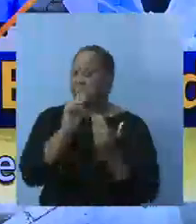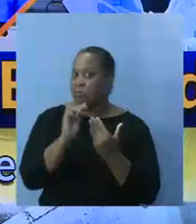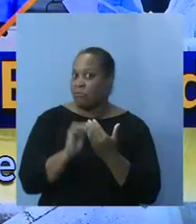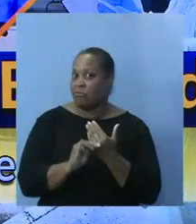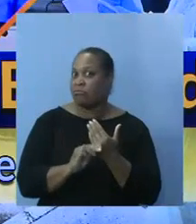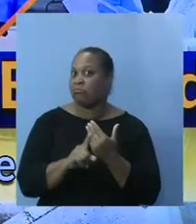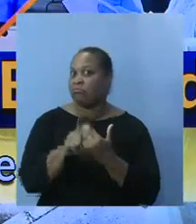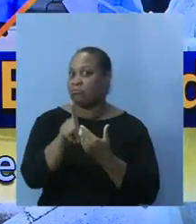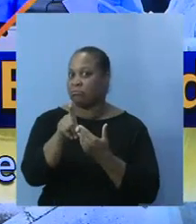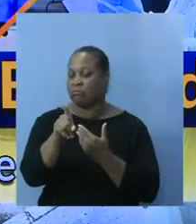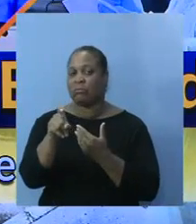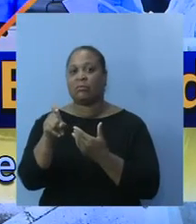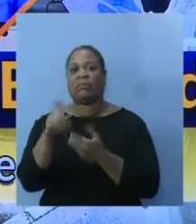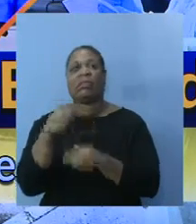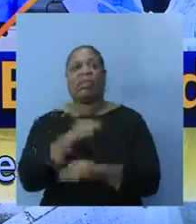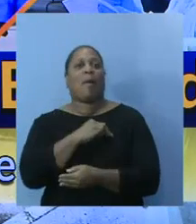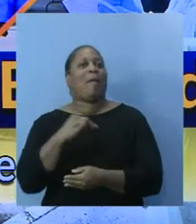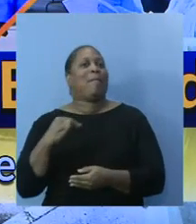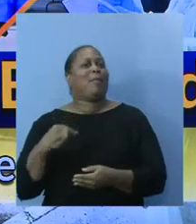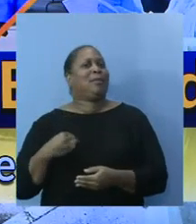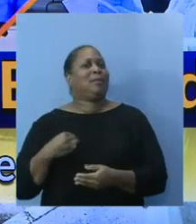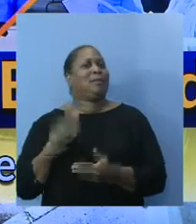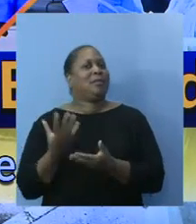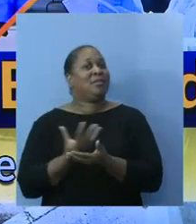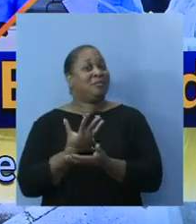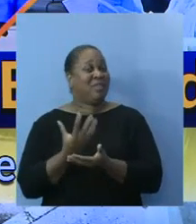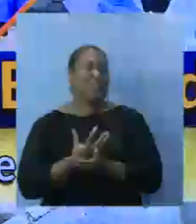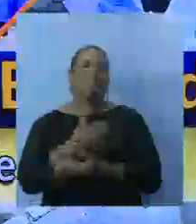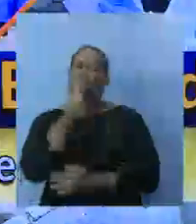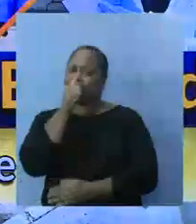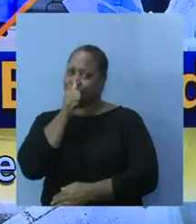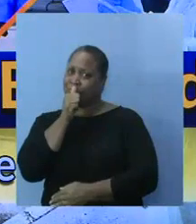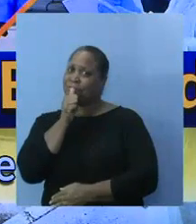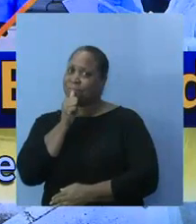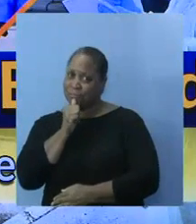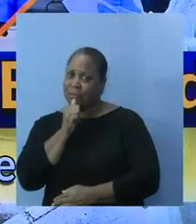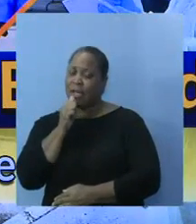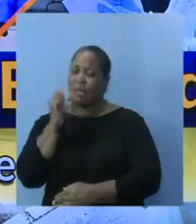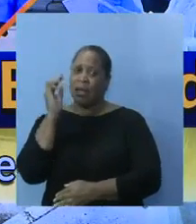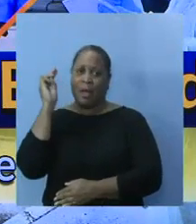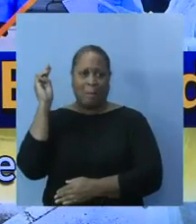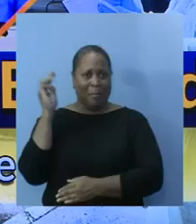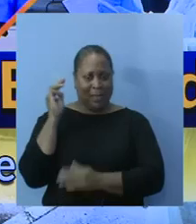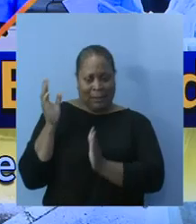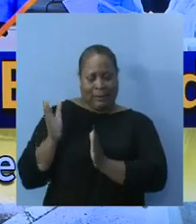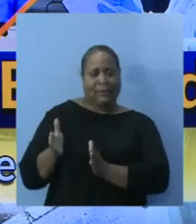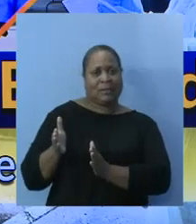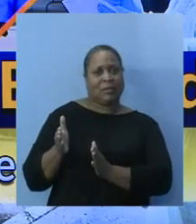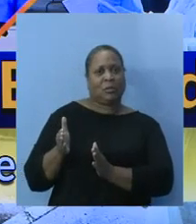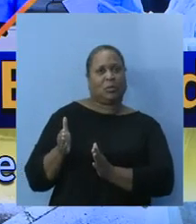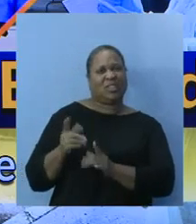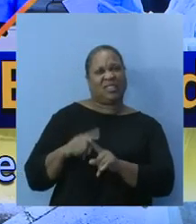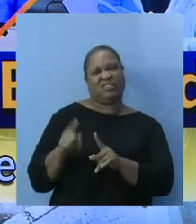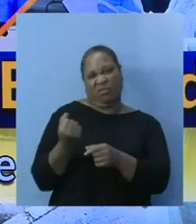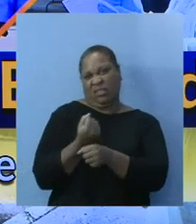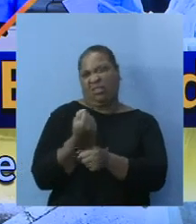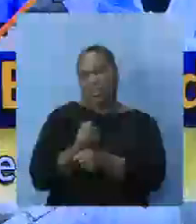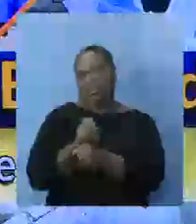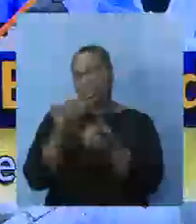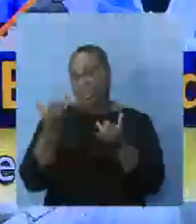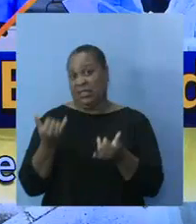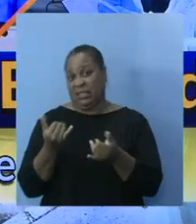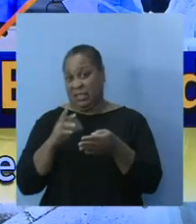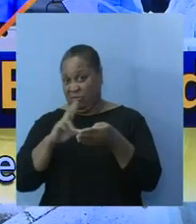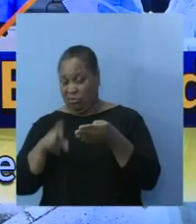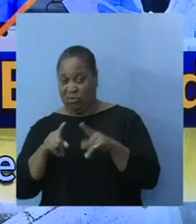I'm asking members of the media to certainly be patient. The minister was able to give a number of different statistics today,